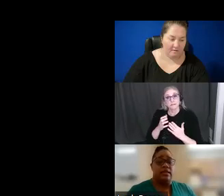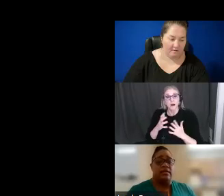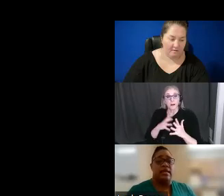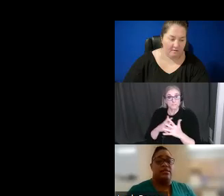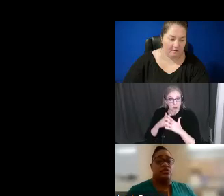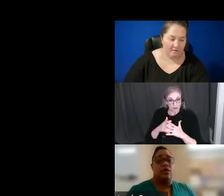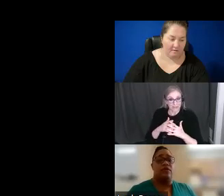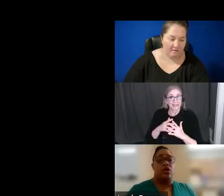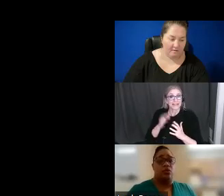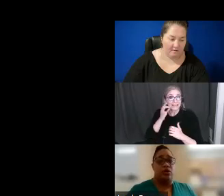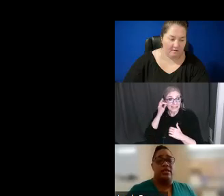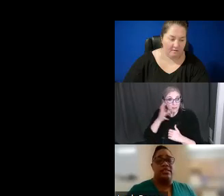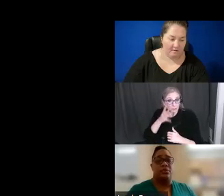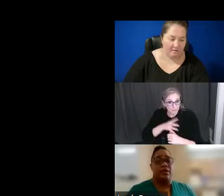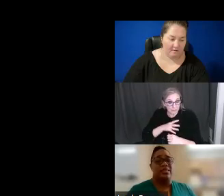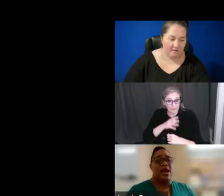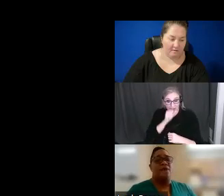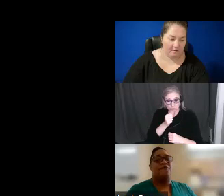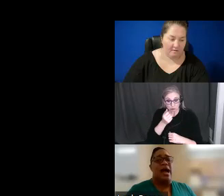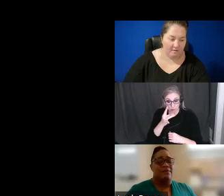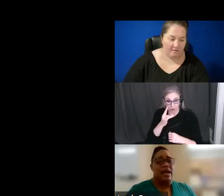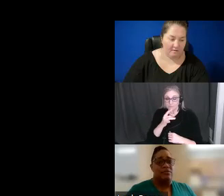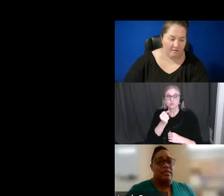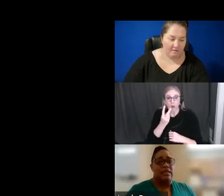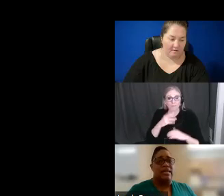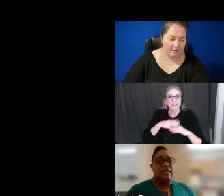American Indians ages 12 and older experience